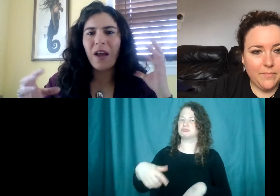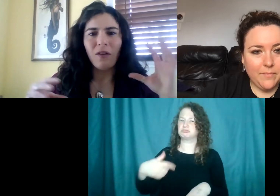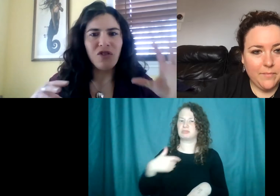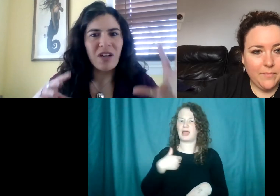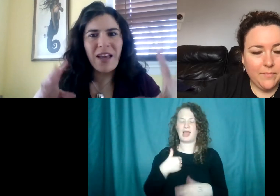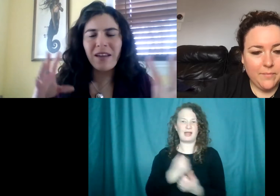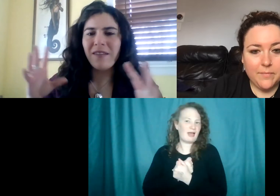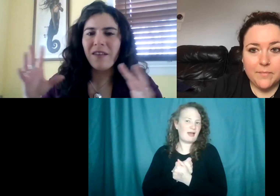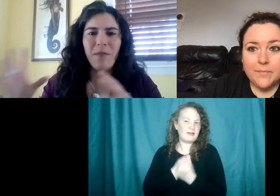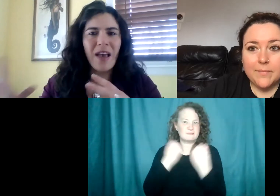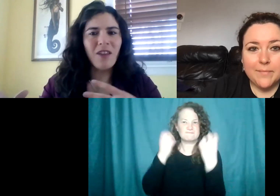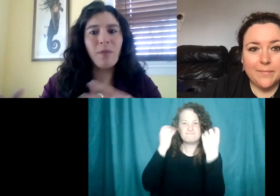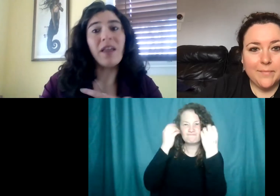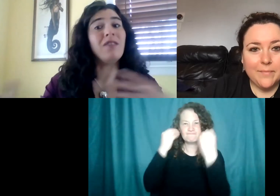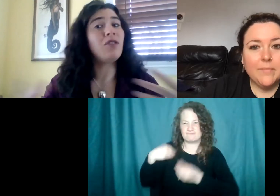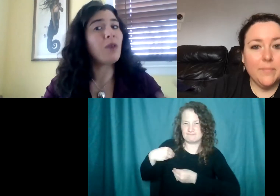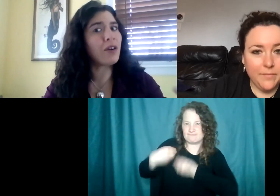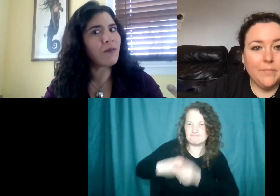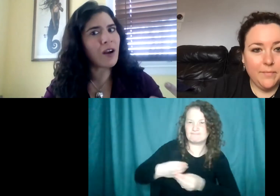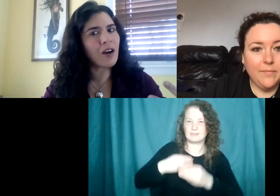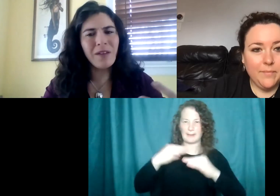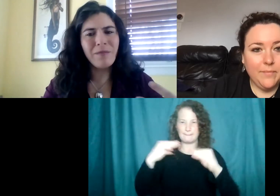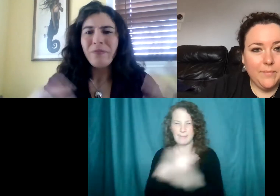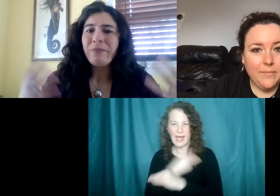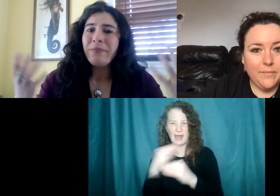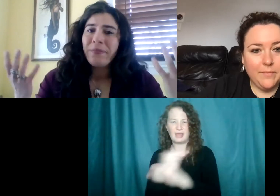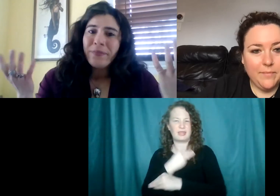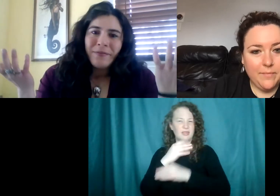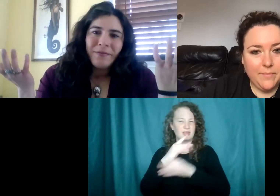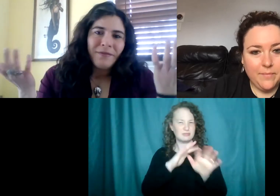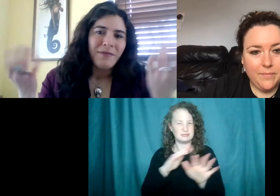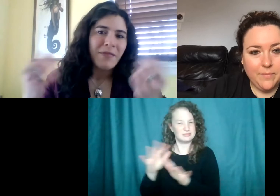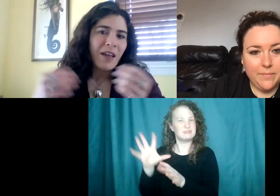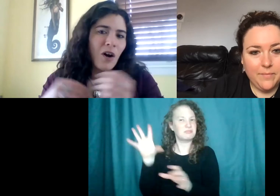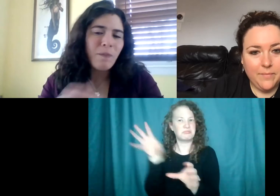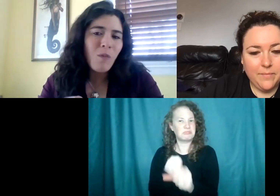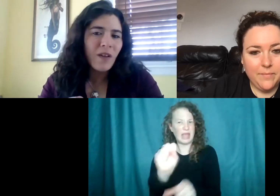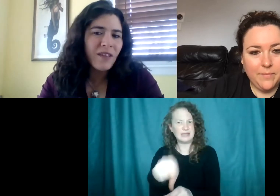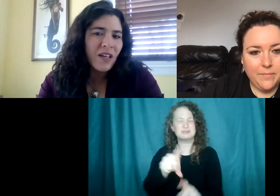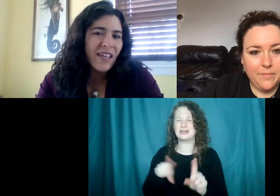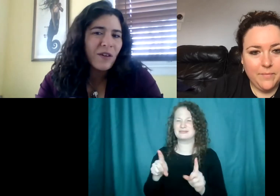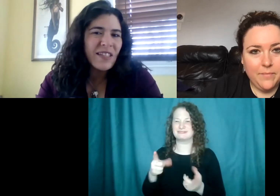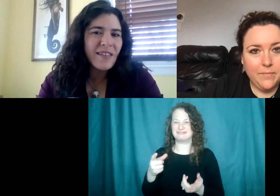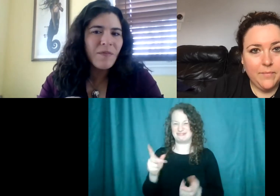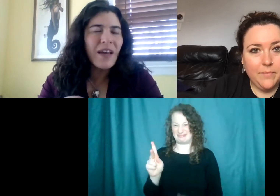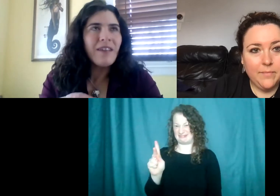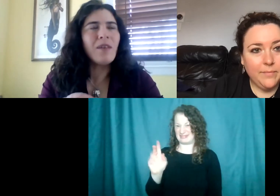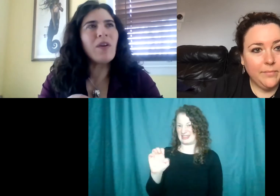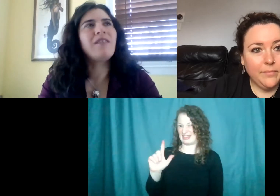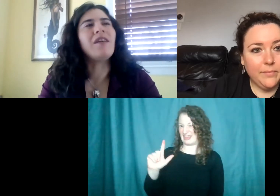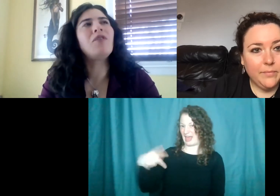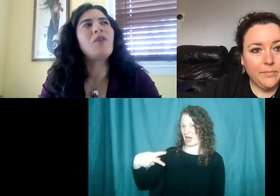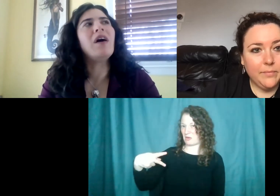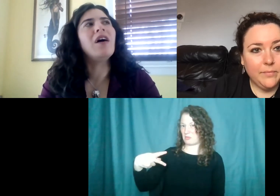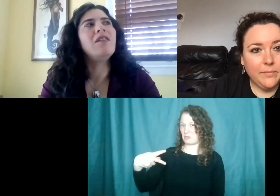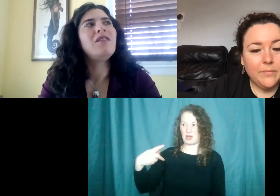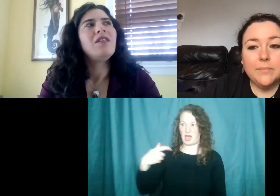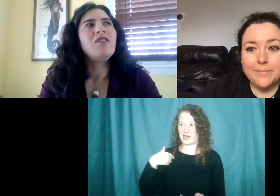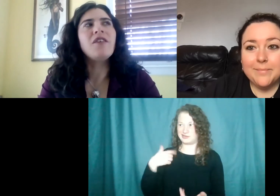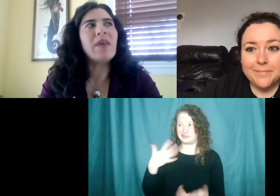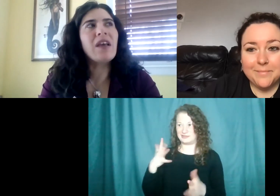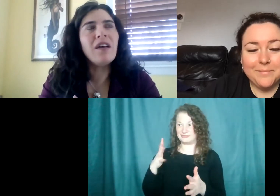about how genetics and math play into our environment, kelp was an ecosystem that I somewhat stumbled